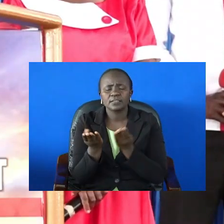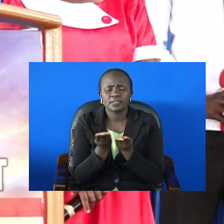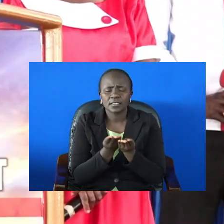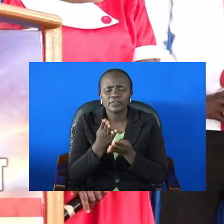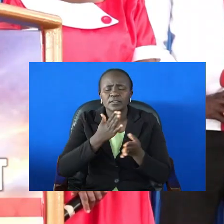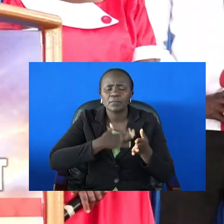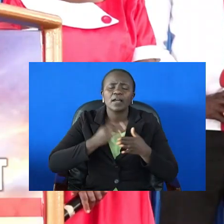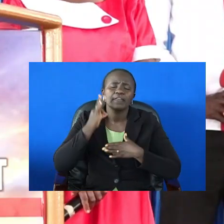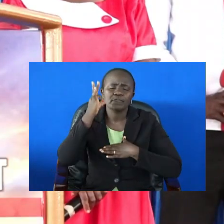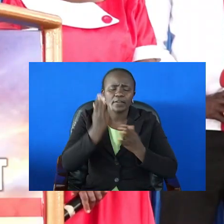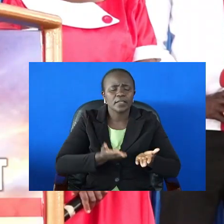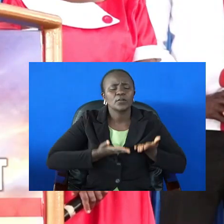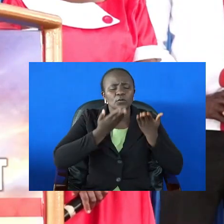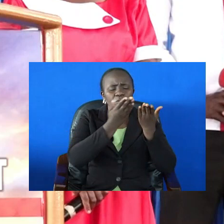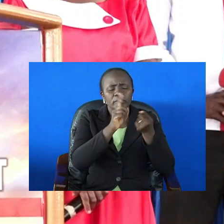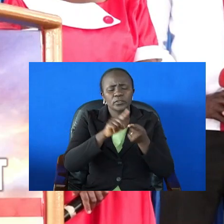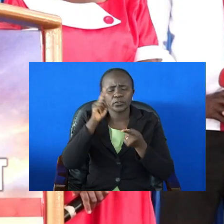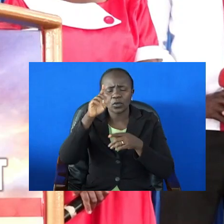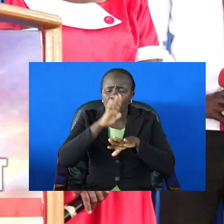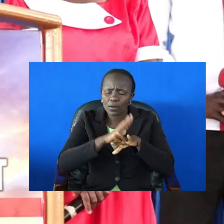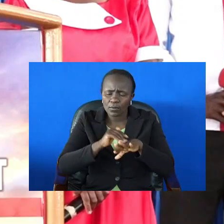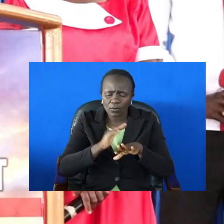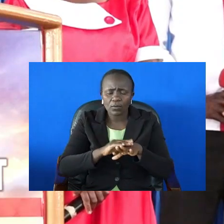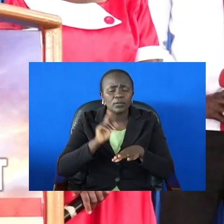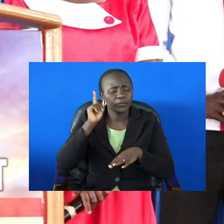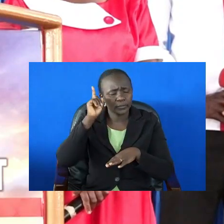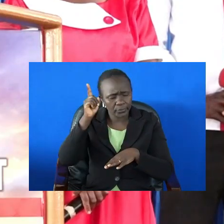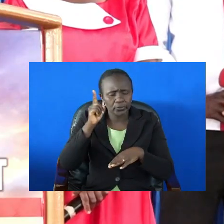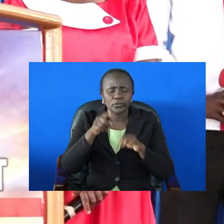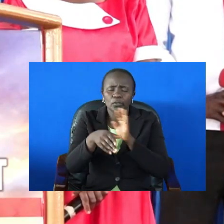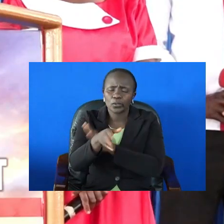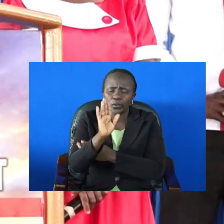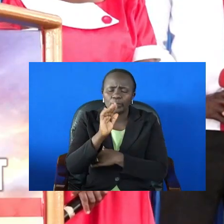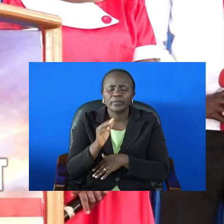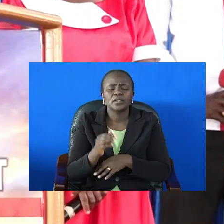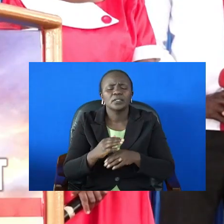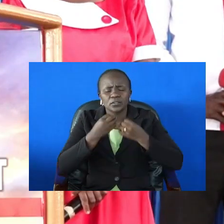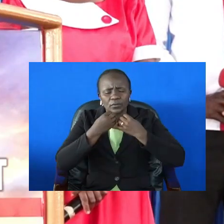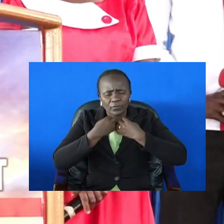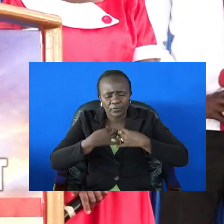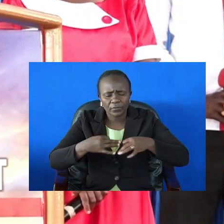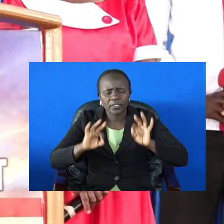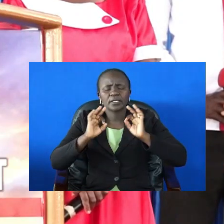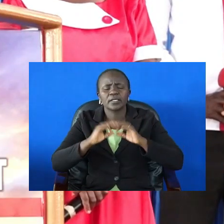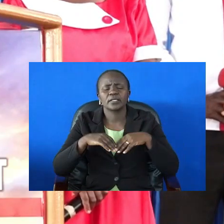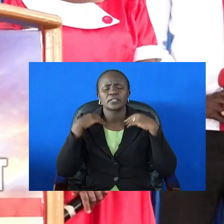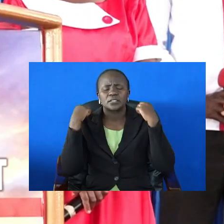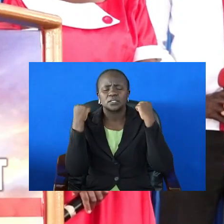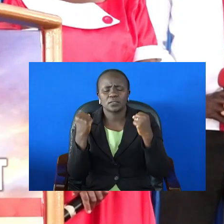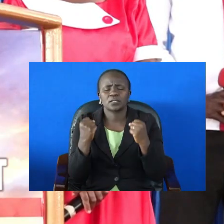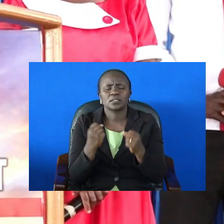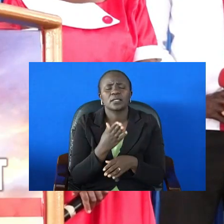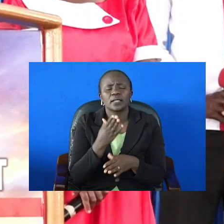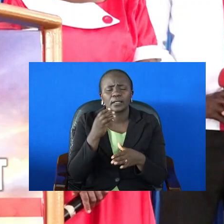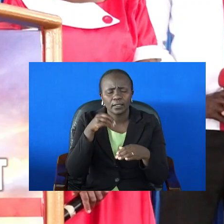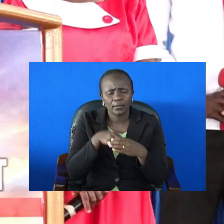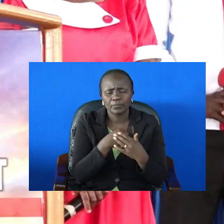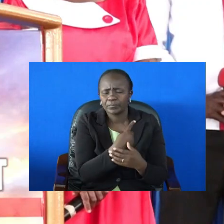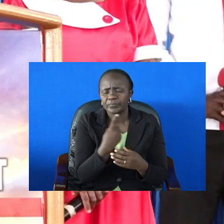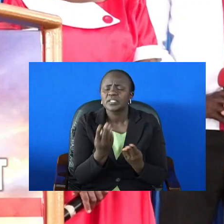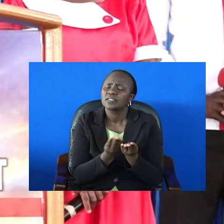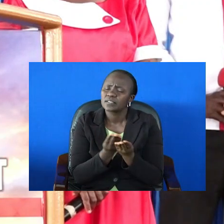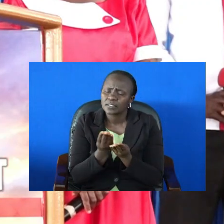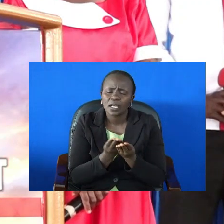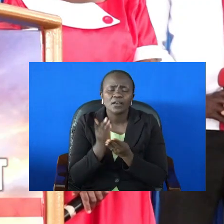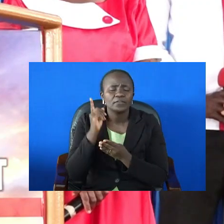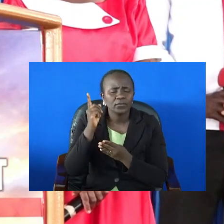Father, I commit them to you and call upon you, Jehovah, to release your divine strength upon them so that they may serve